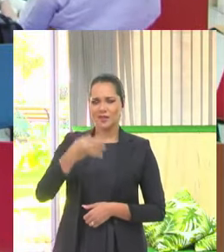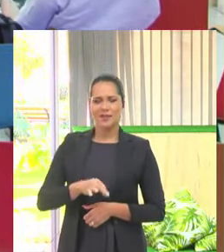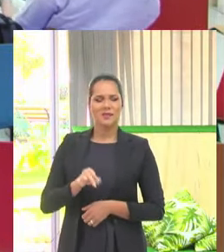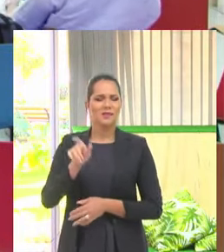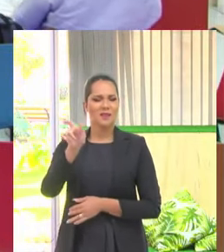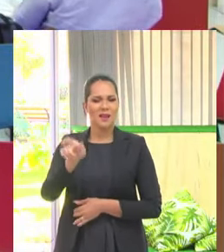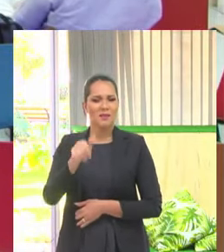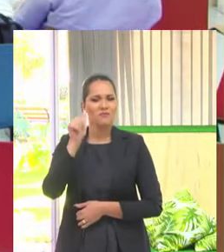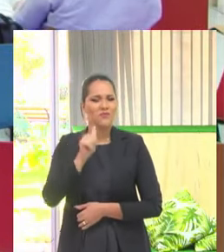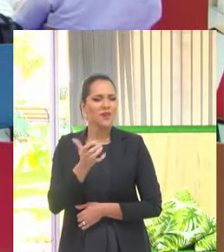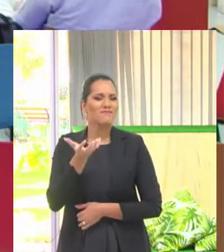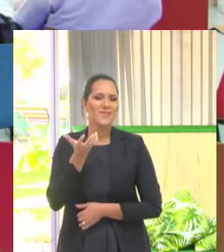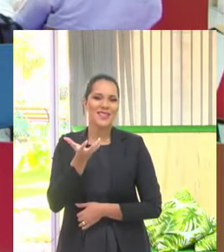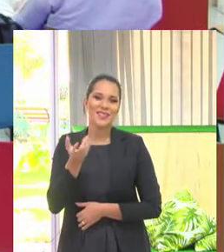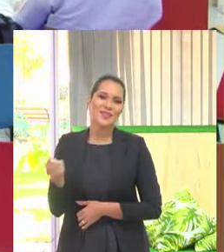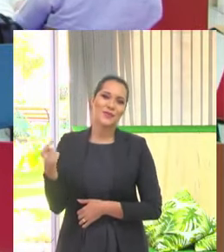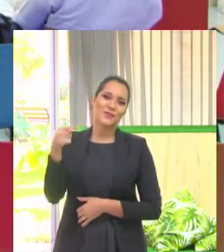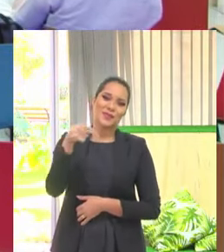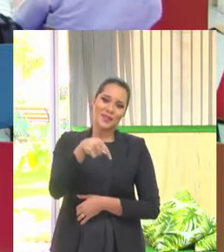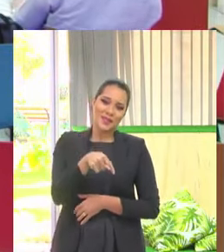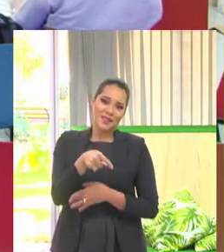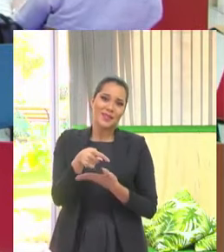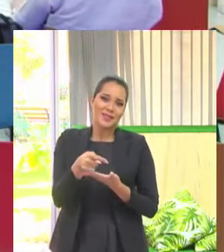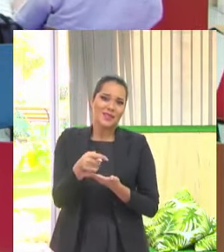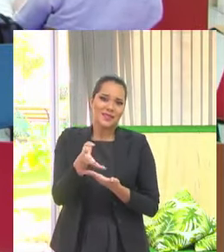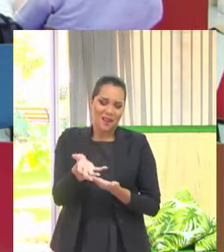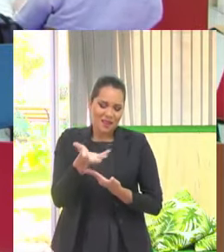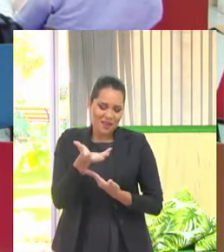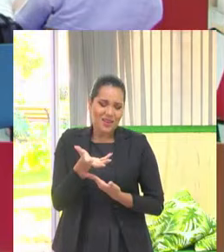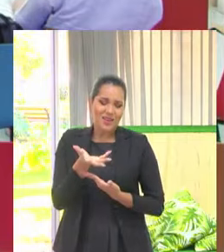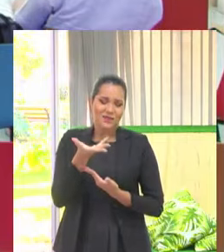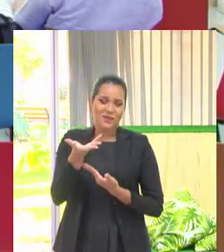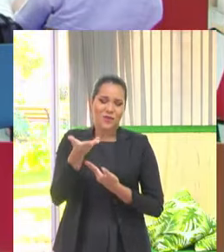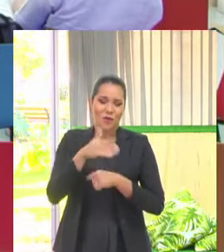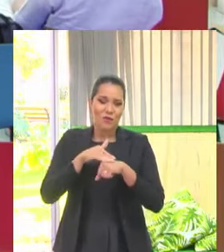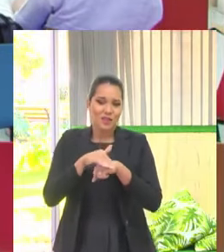the opportunity to tell me that in person.